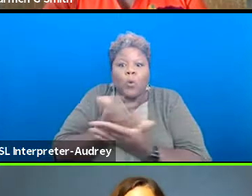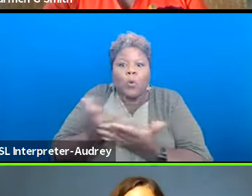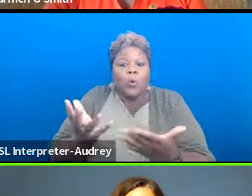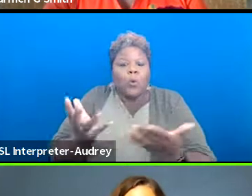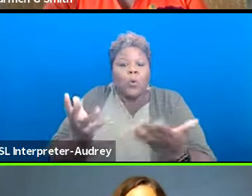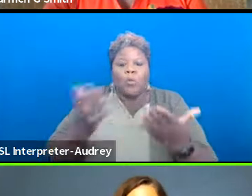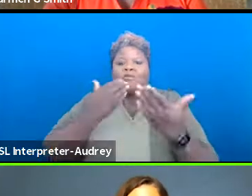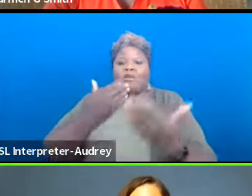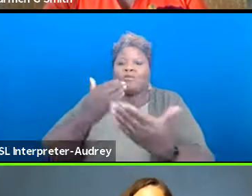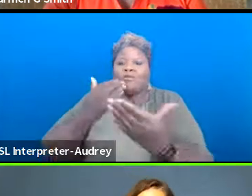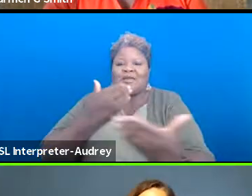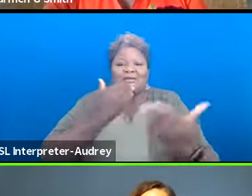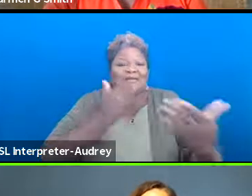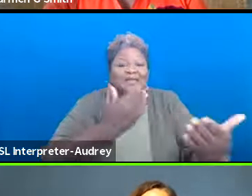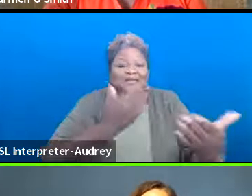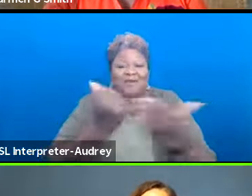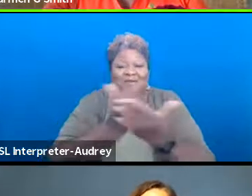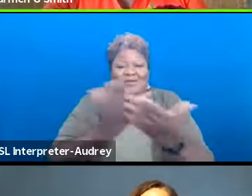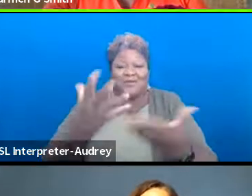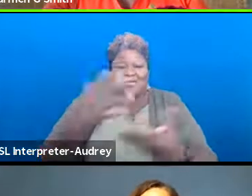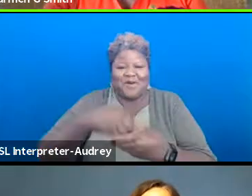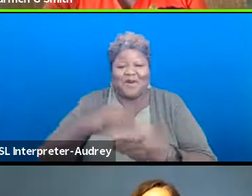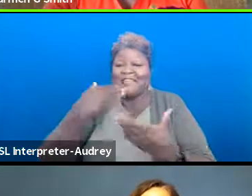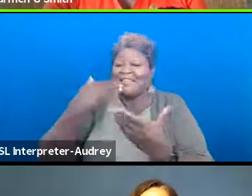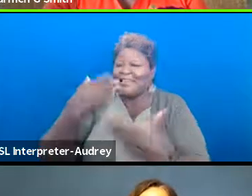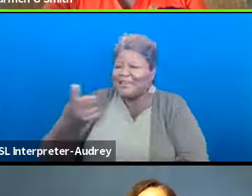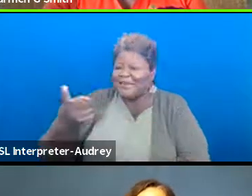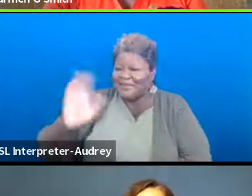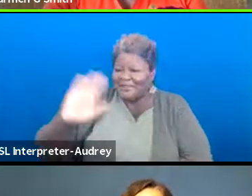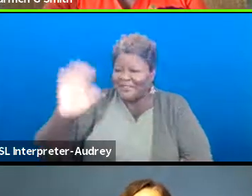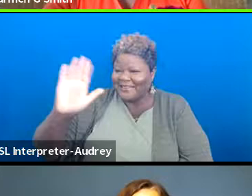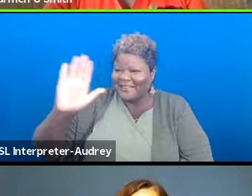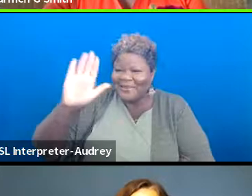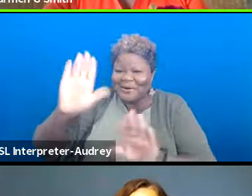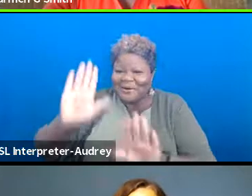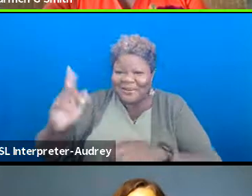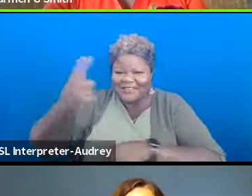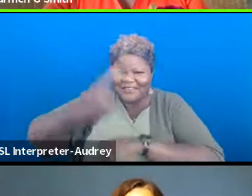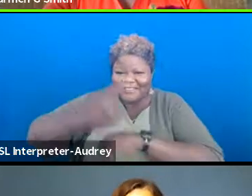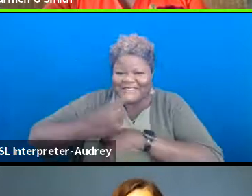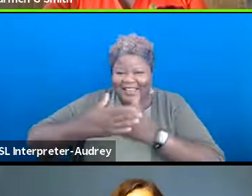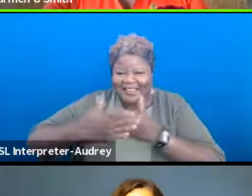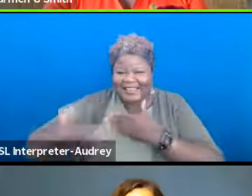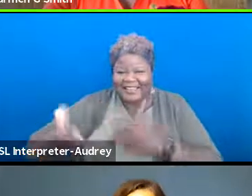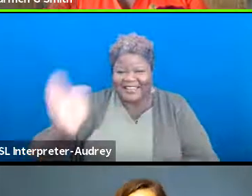everyone for all your work. You're welcome. Thank you. Have a wonderful rest of your day.